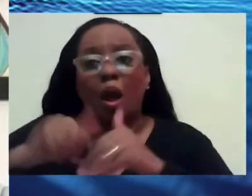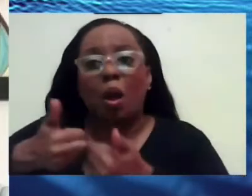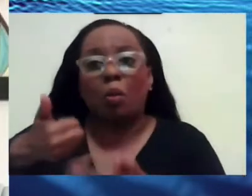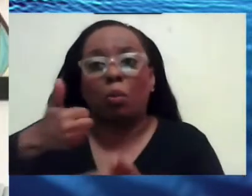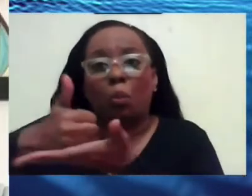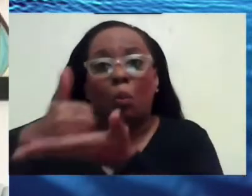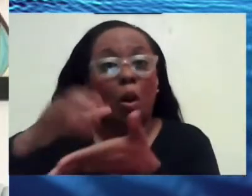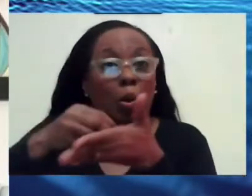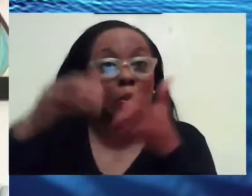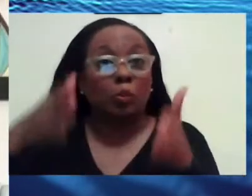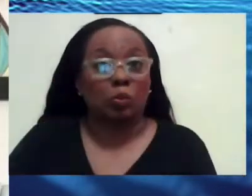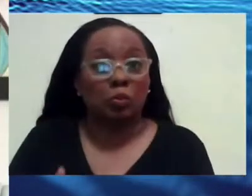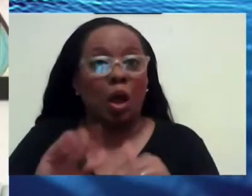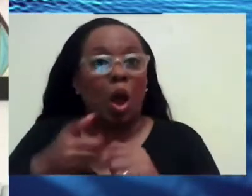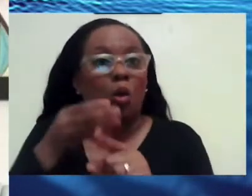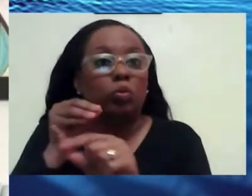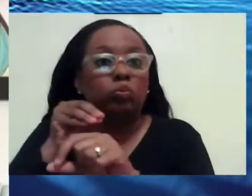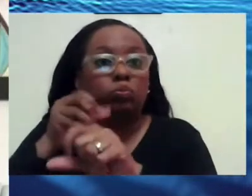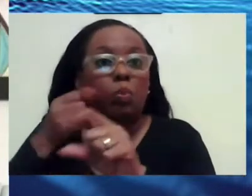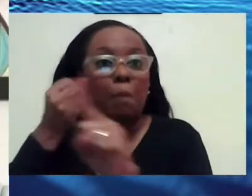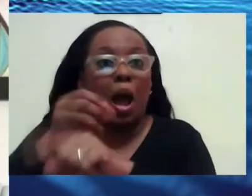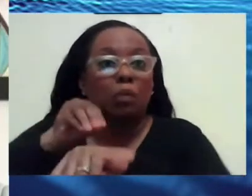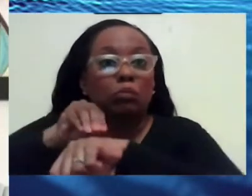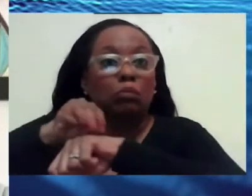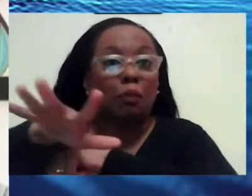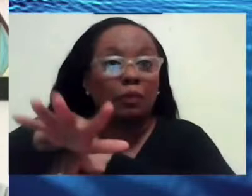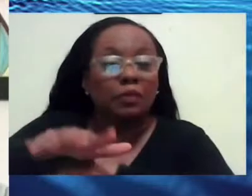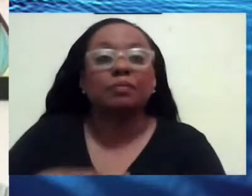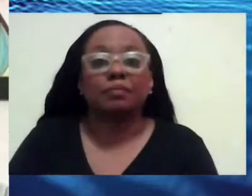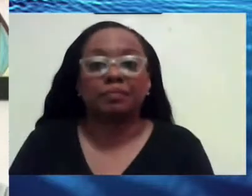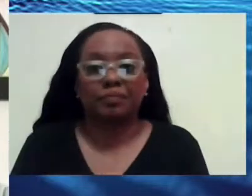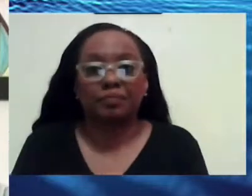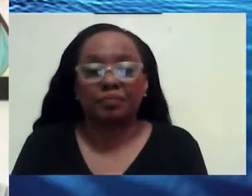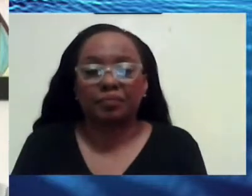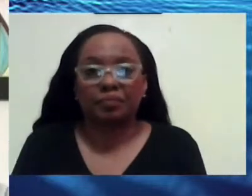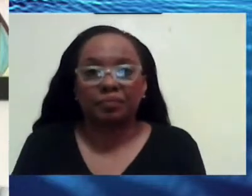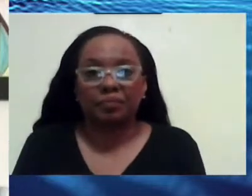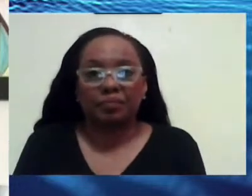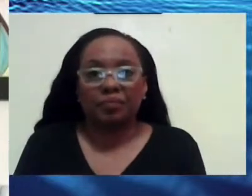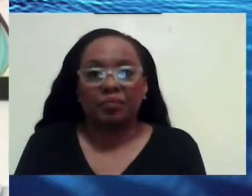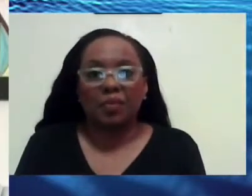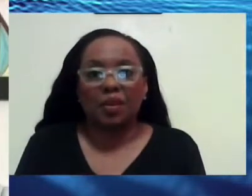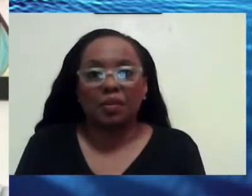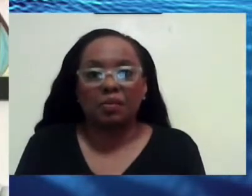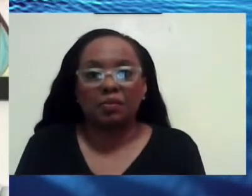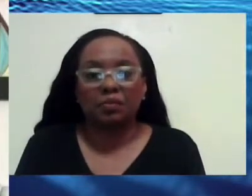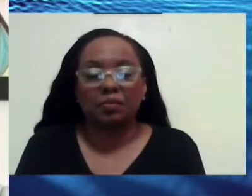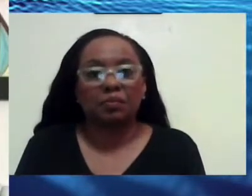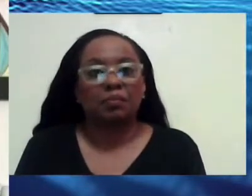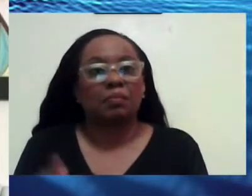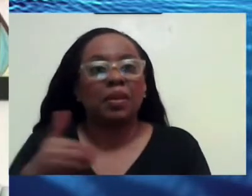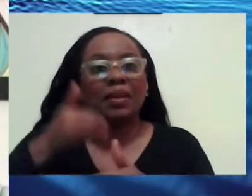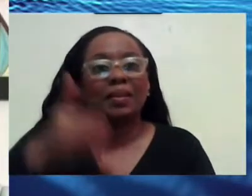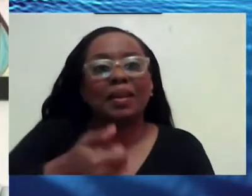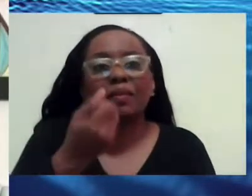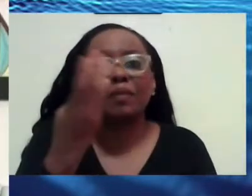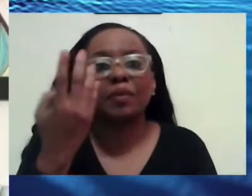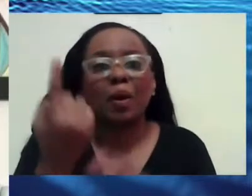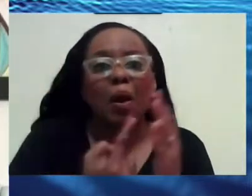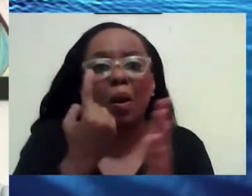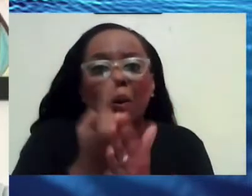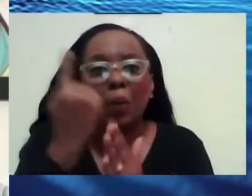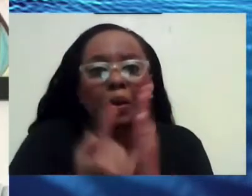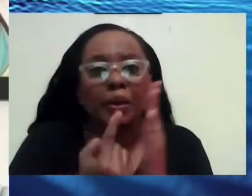affected by this exercise. And therefore, I suspect that within the course of the next few hours or certainly next few days, those students will